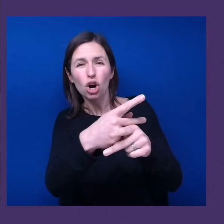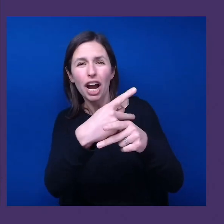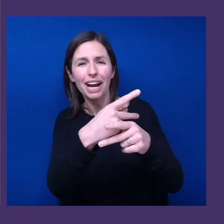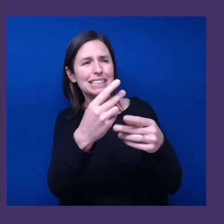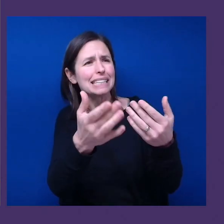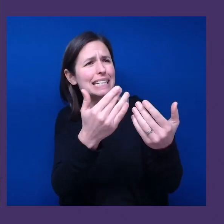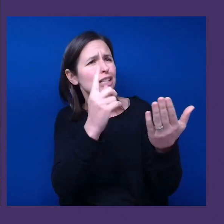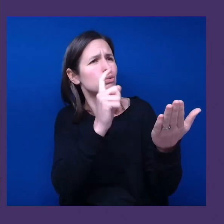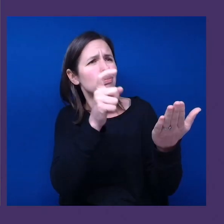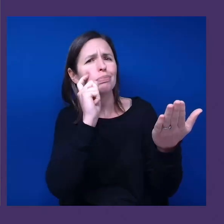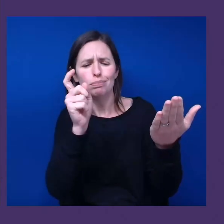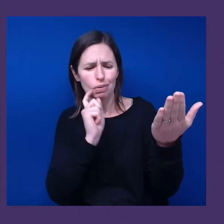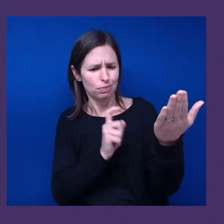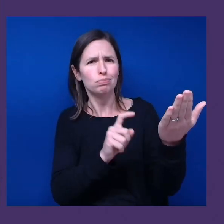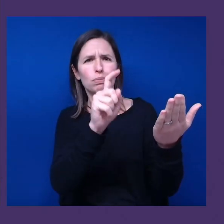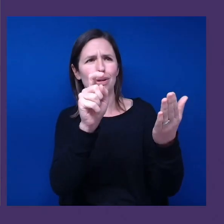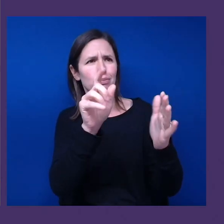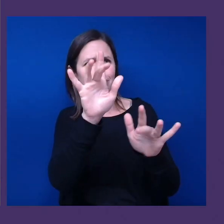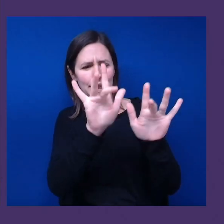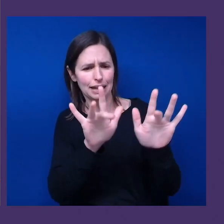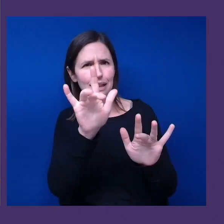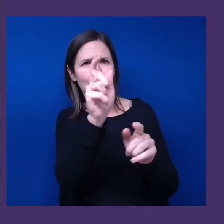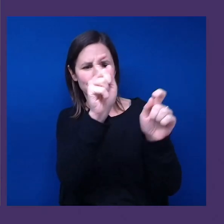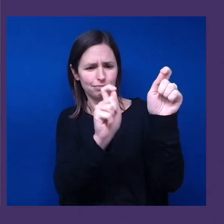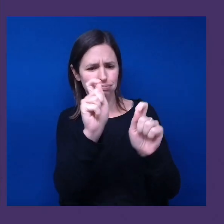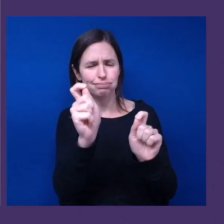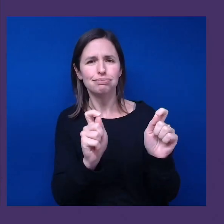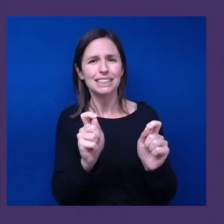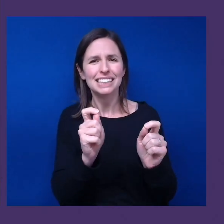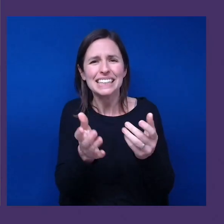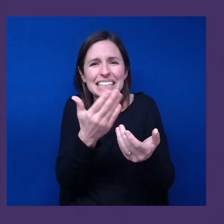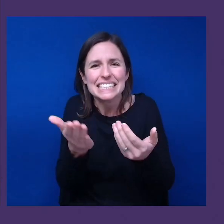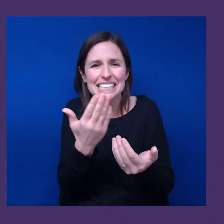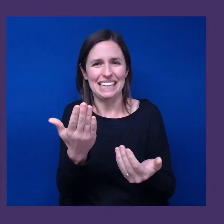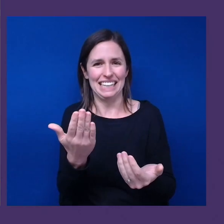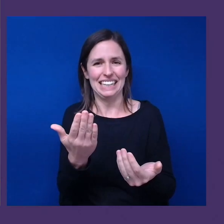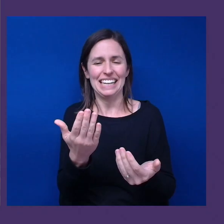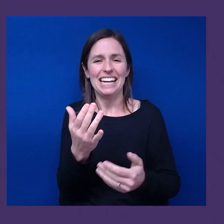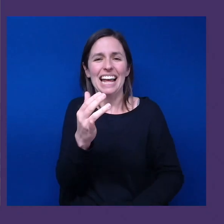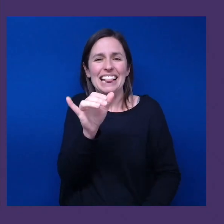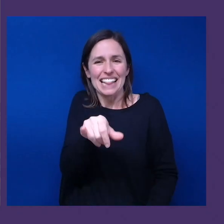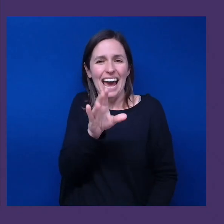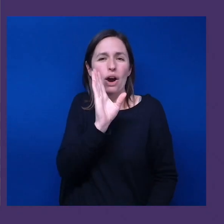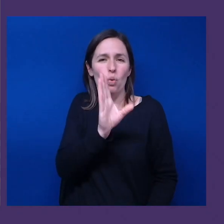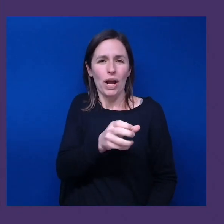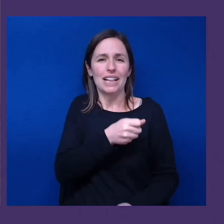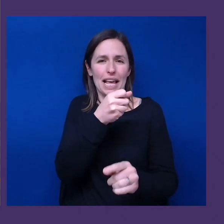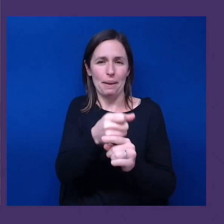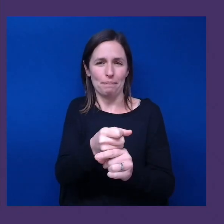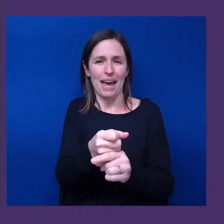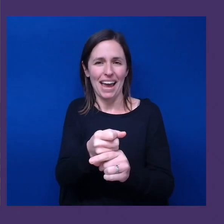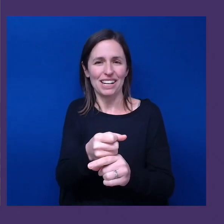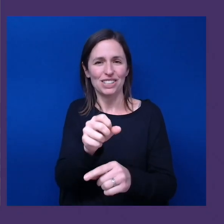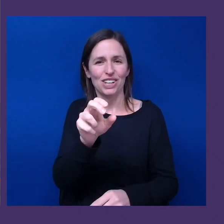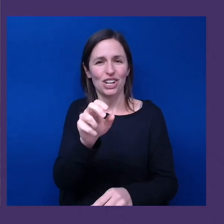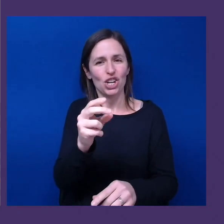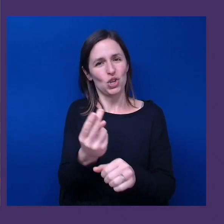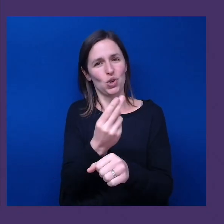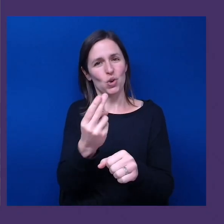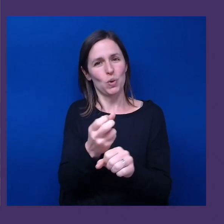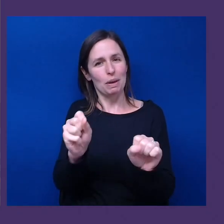discoverable. And that also translate into usability when you can do